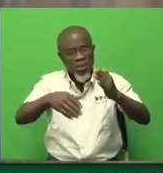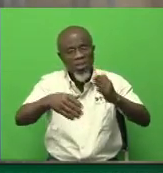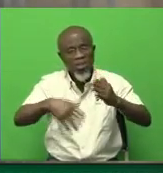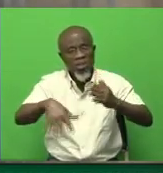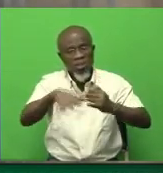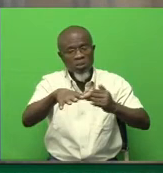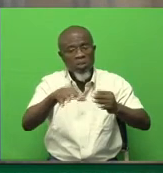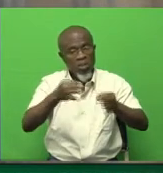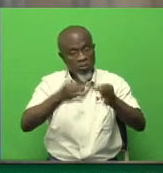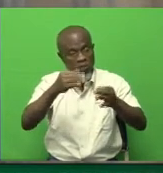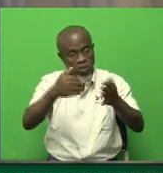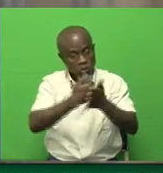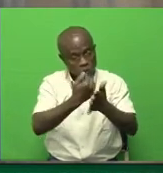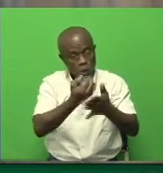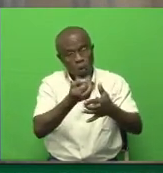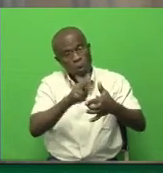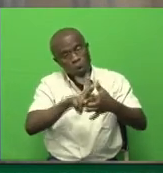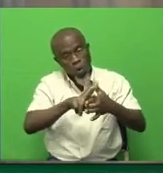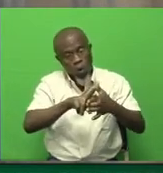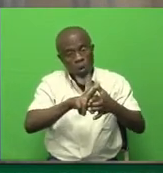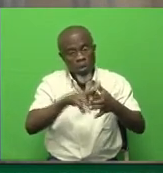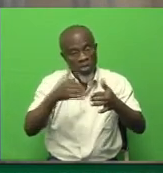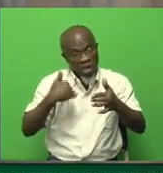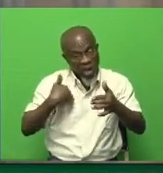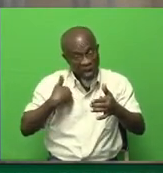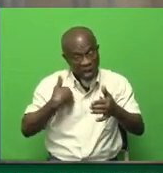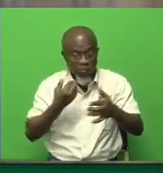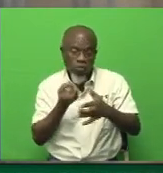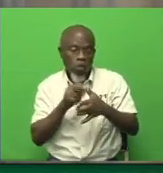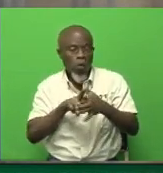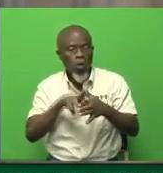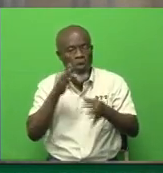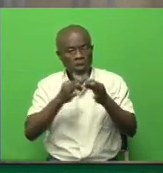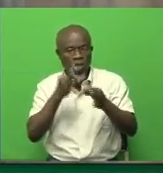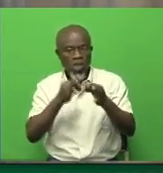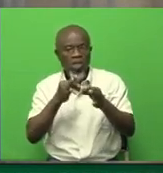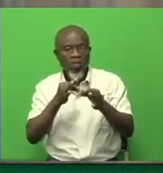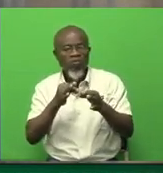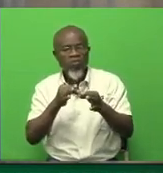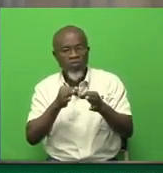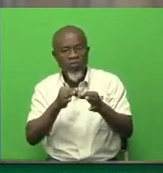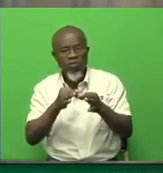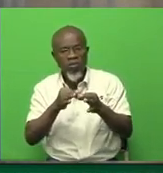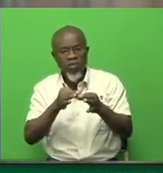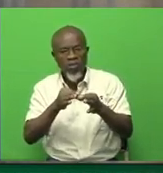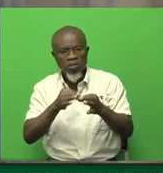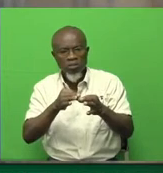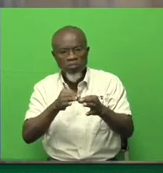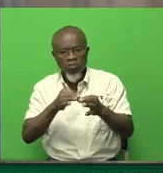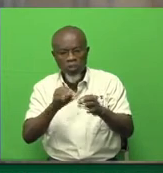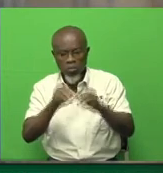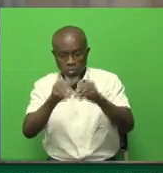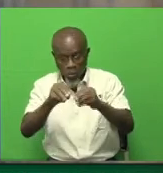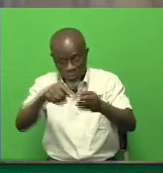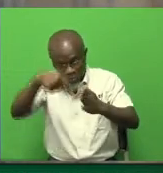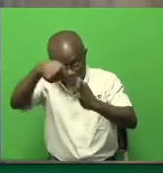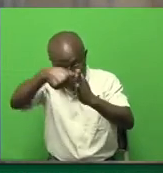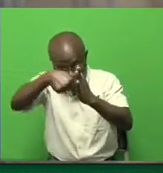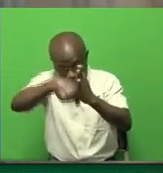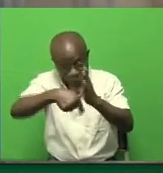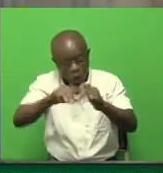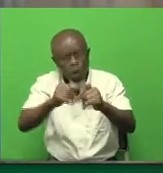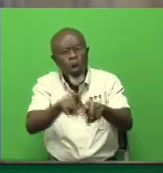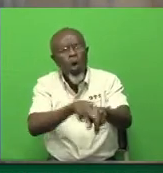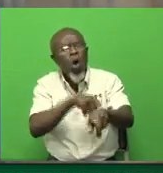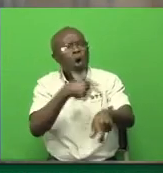fields for new Oilers first of all it's only for new oil well so how long does it take to get a new oil well going to